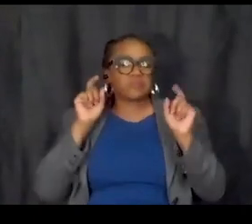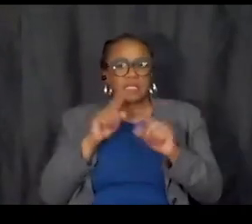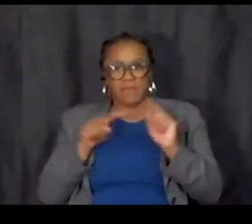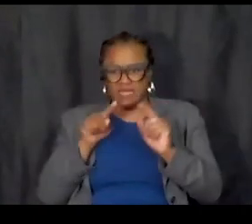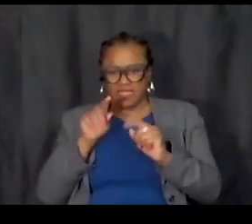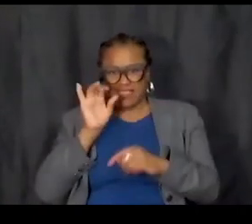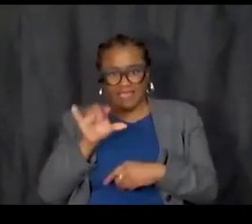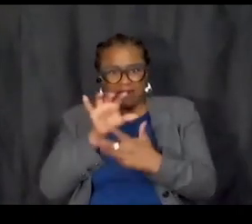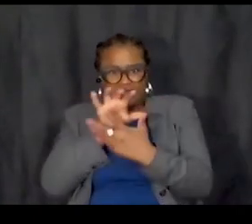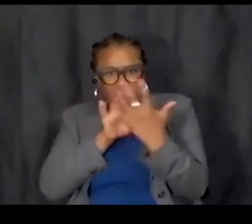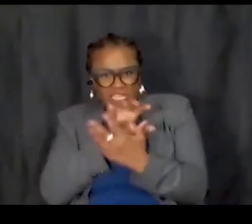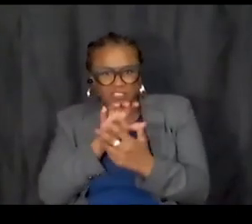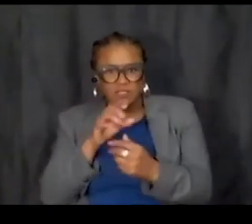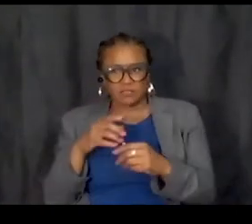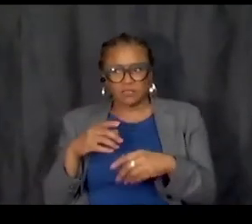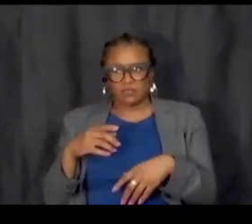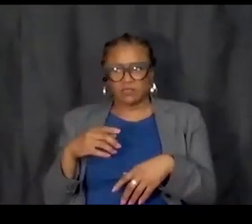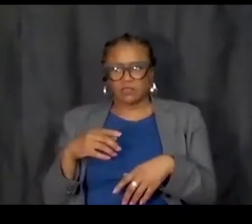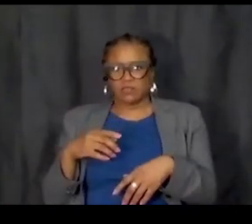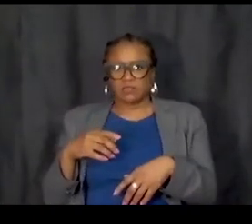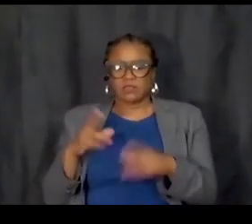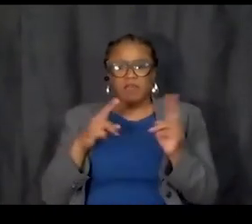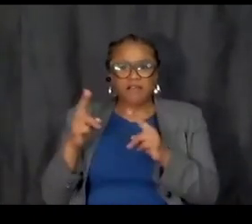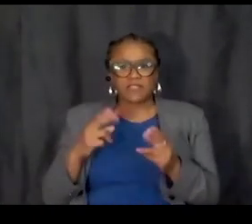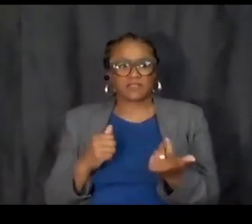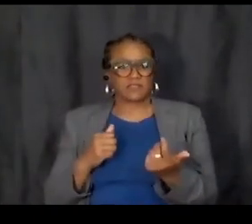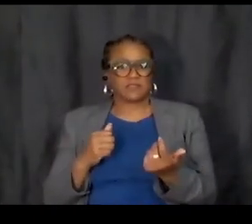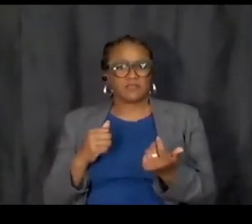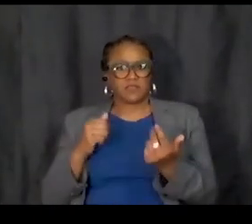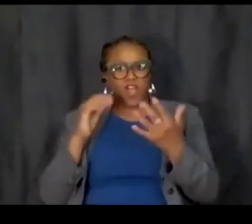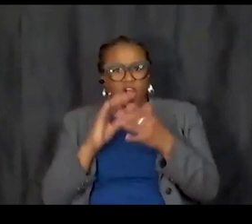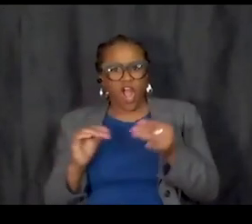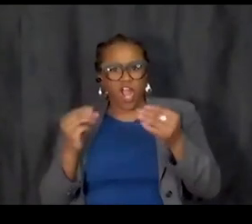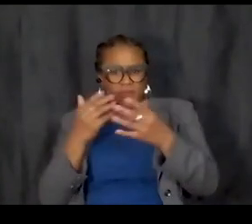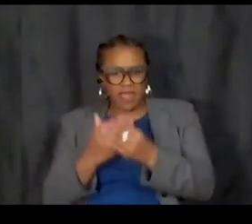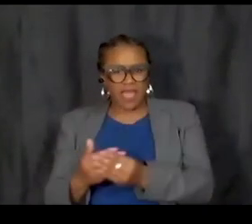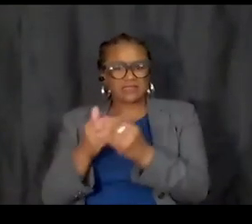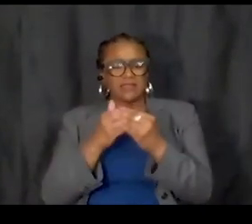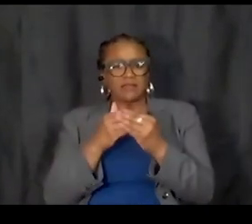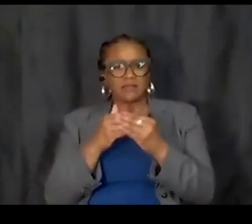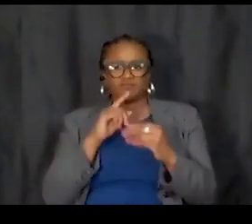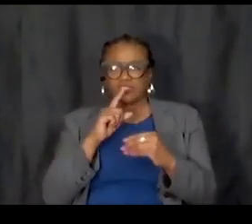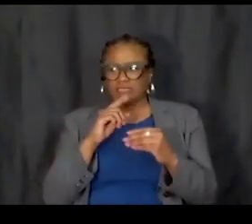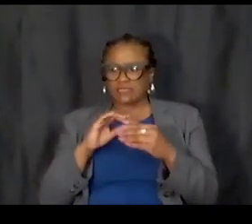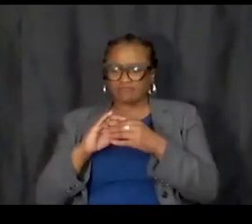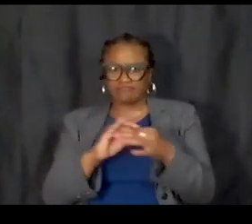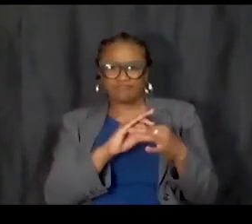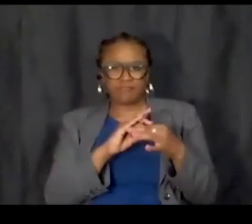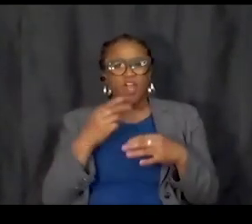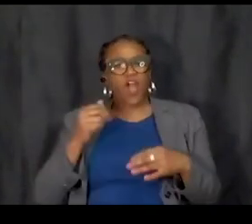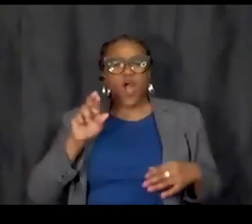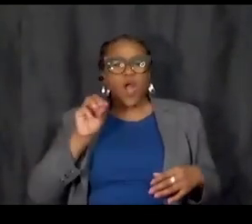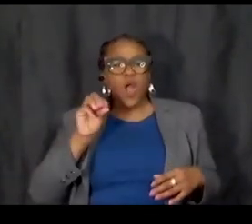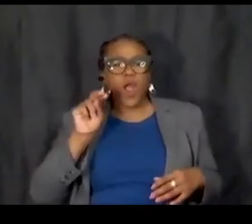sometimes even a harmonizing, like there's always an interesting relationship, I think, and something to be said. And like what